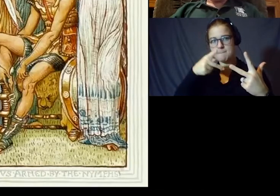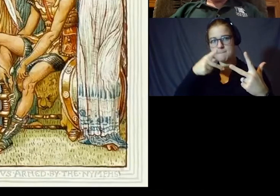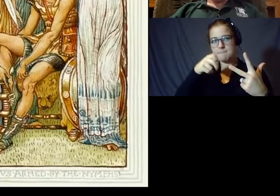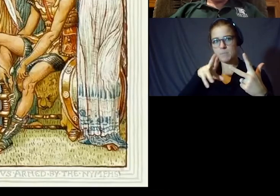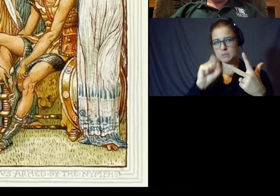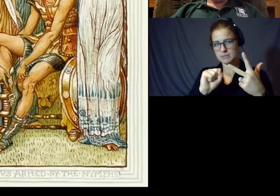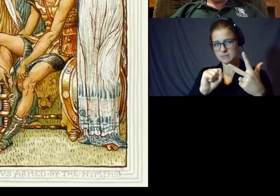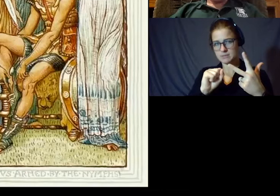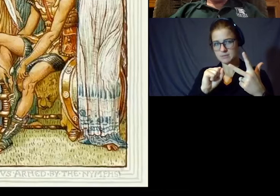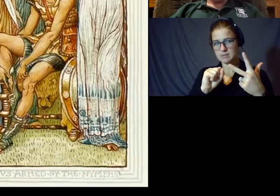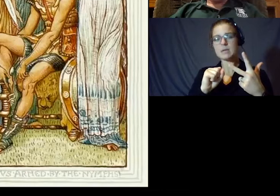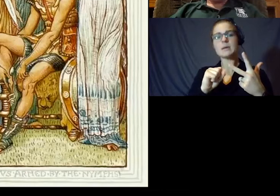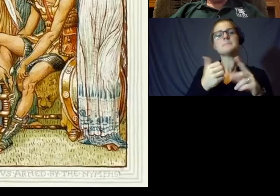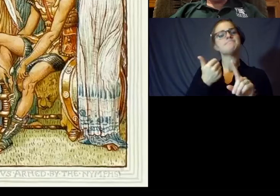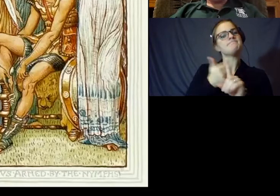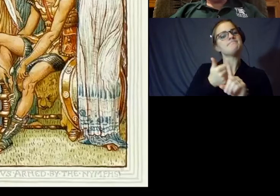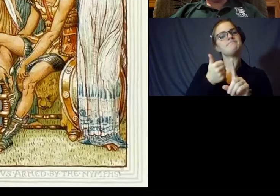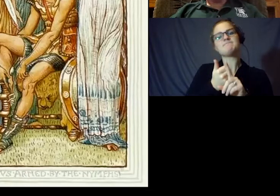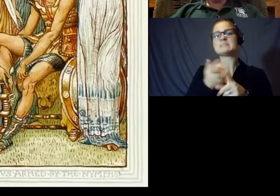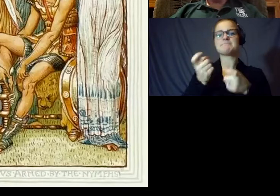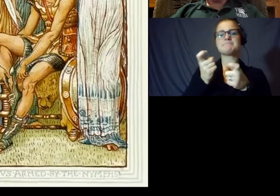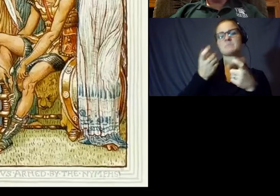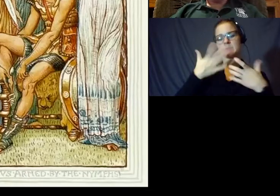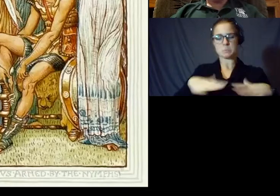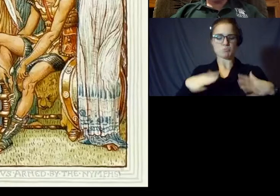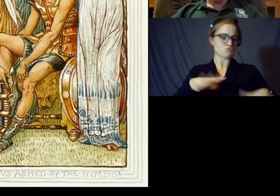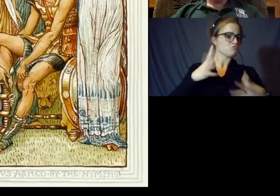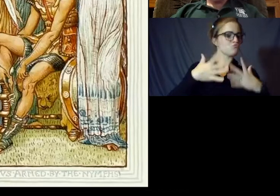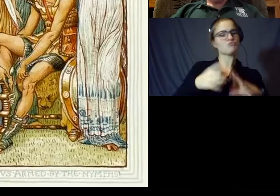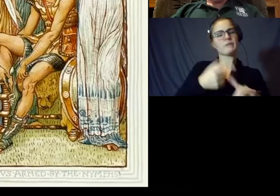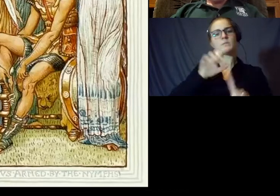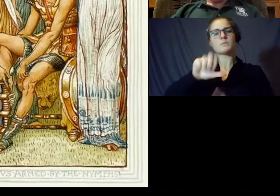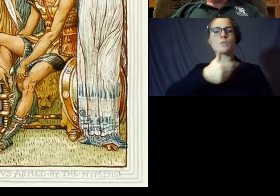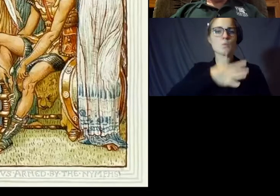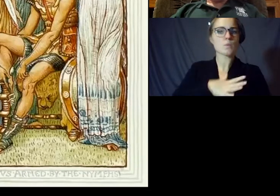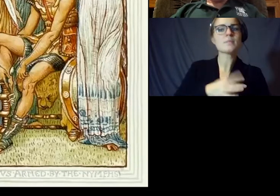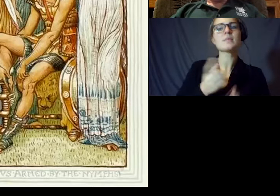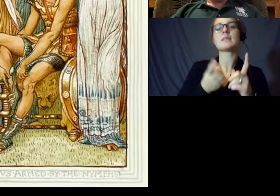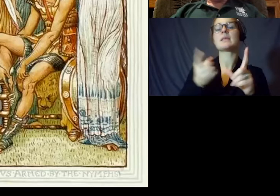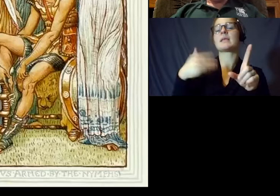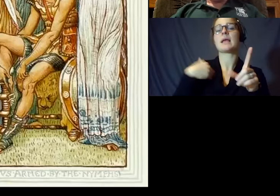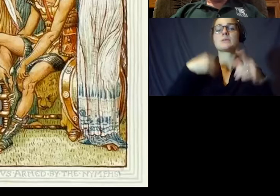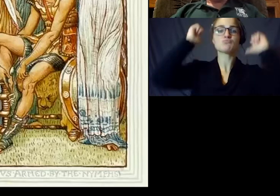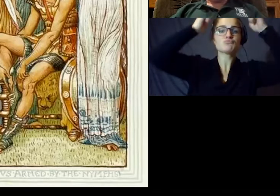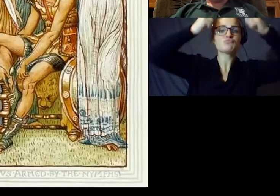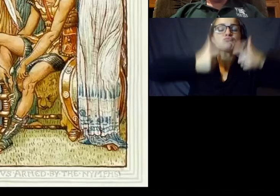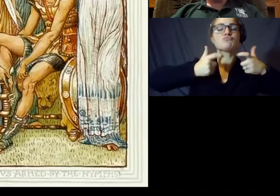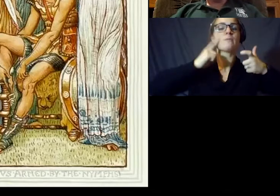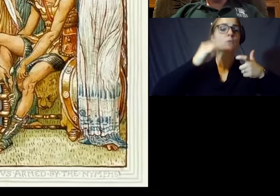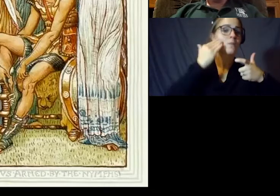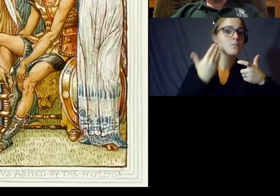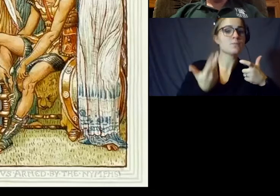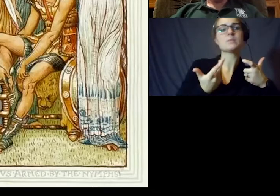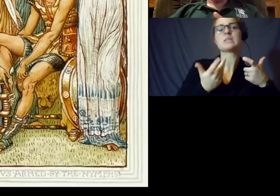some well-meaning ladies, and he receives a leather knapsack for the Gorgon's head, a very strong